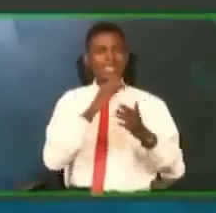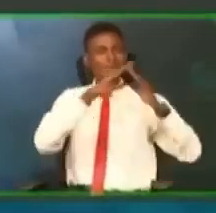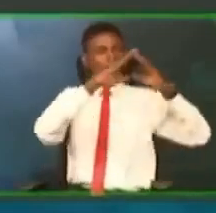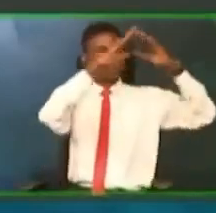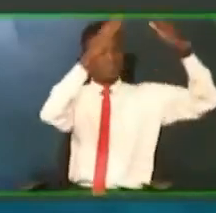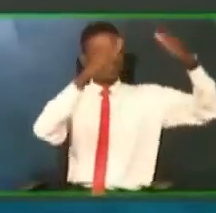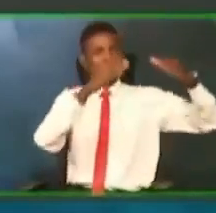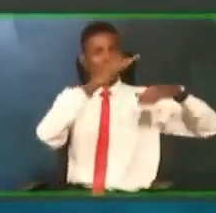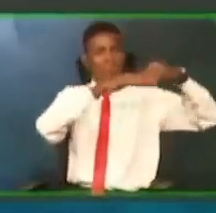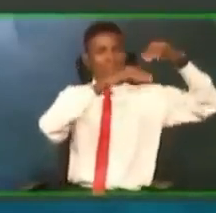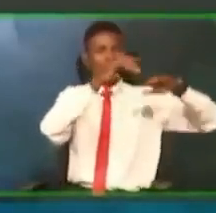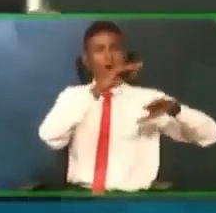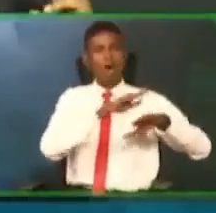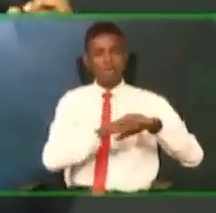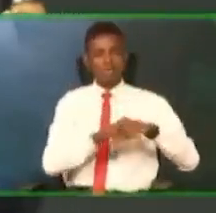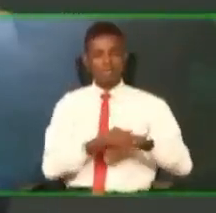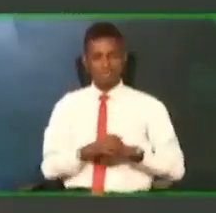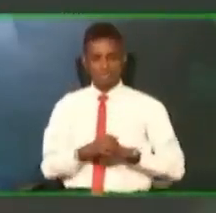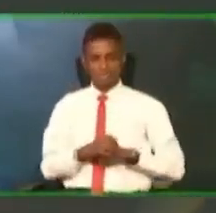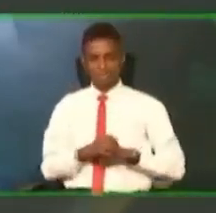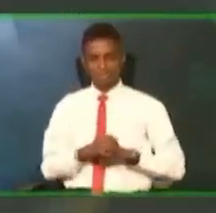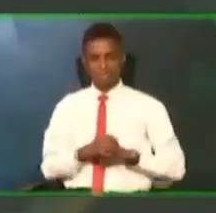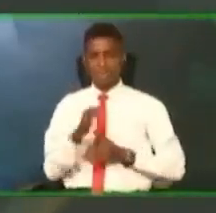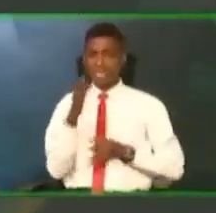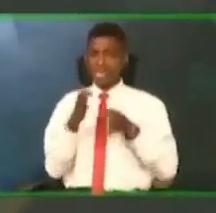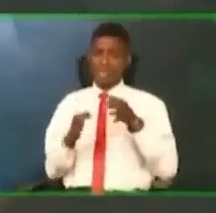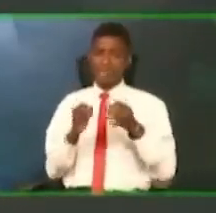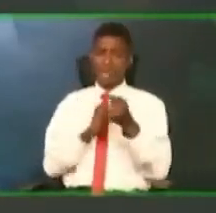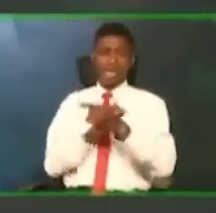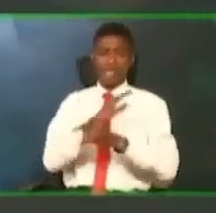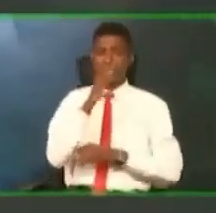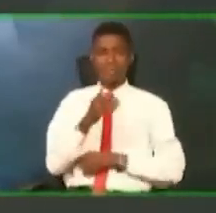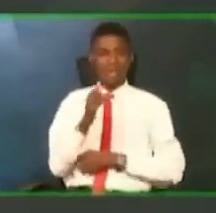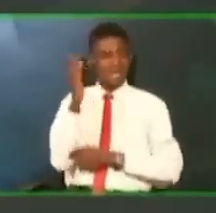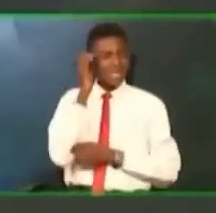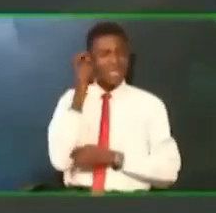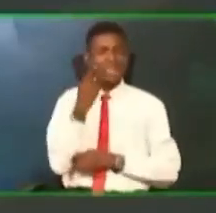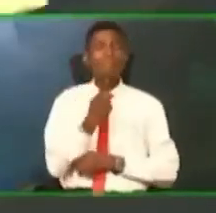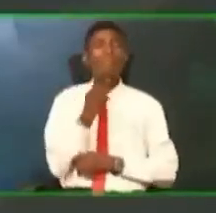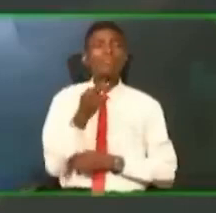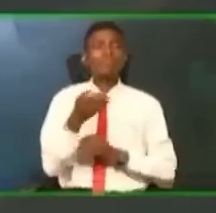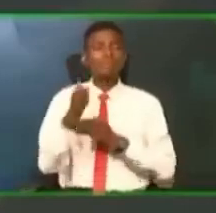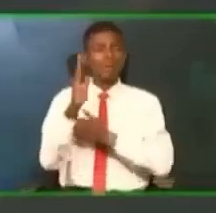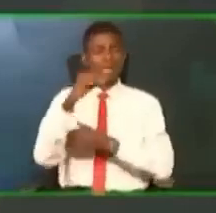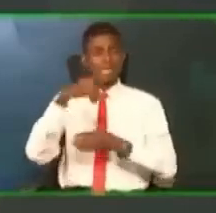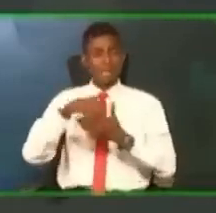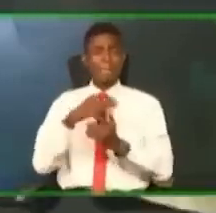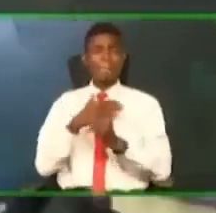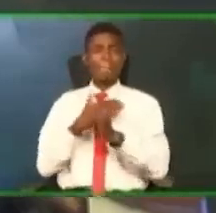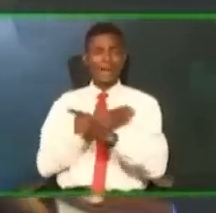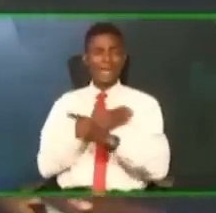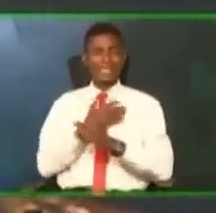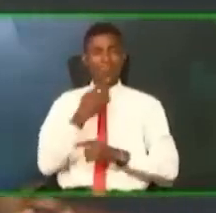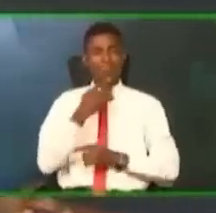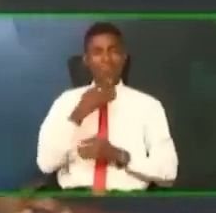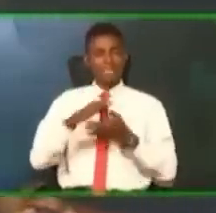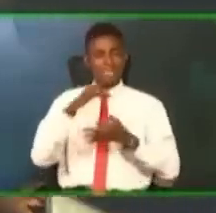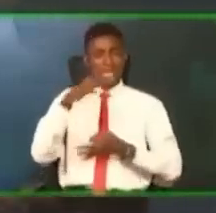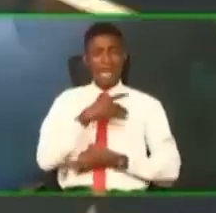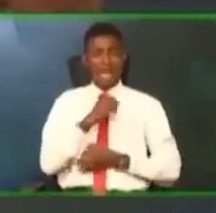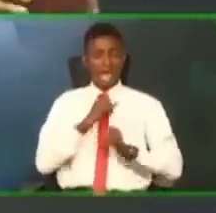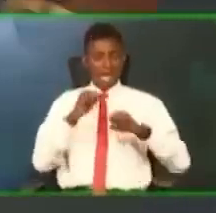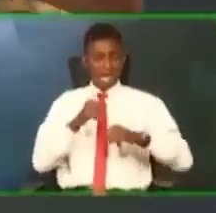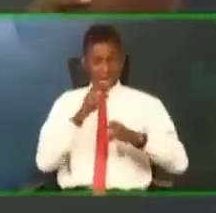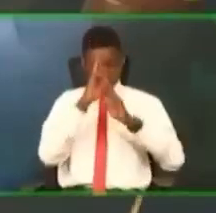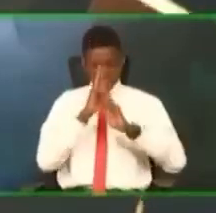Hear me. If I never hear the voice of God in my spirit, and I can respect the authority of the word of God,